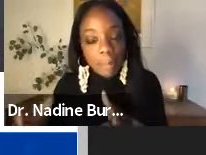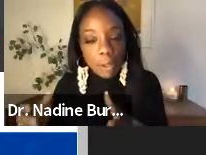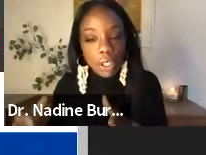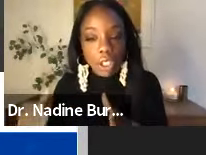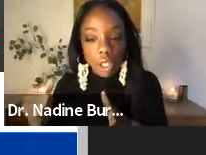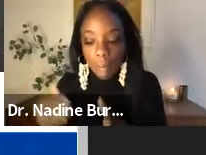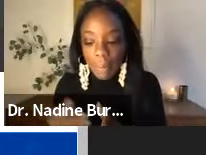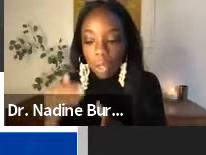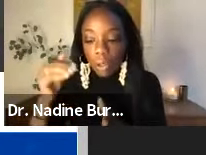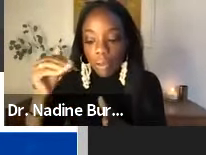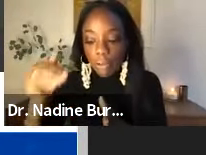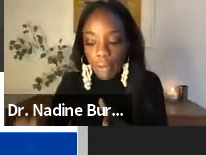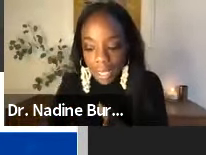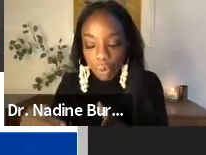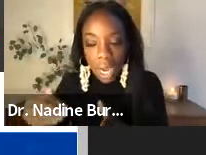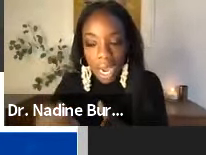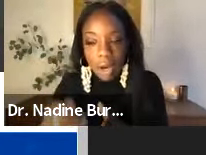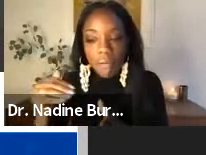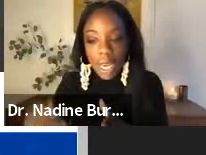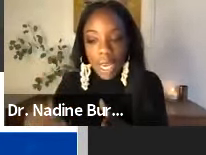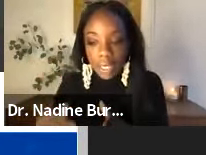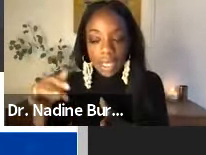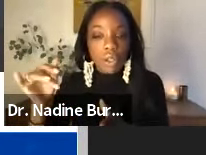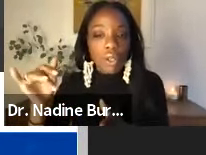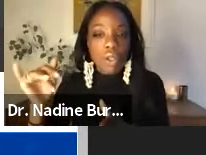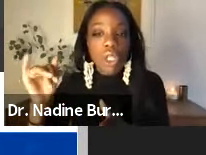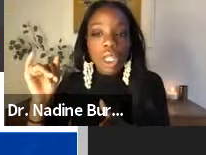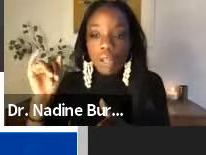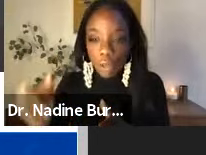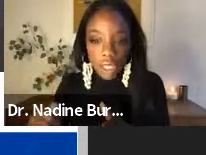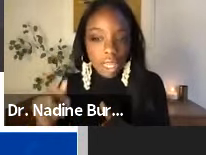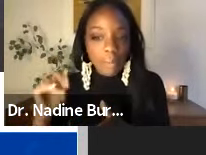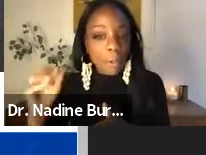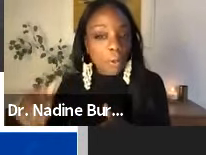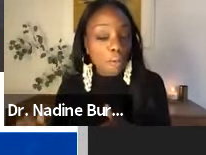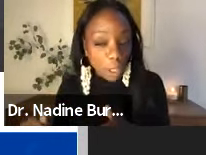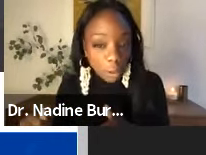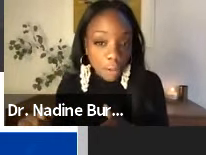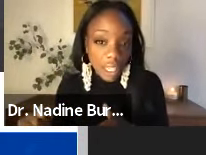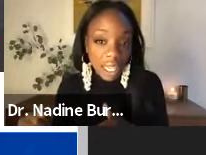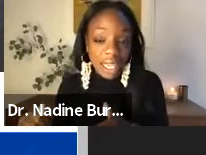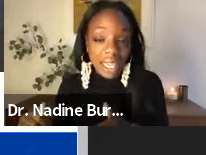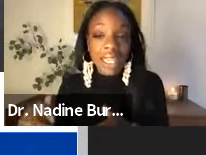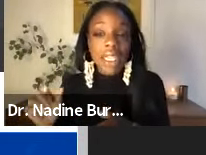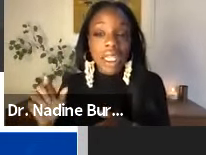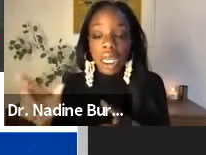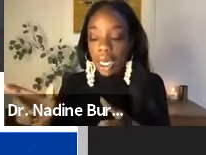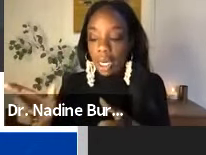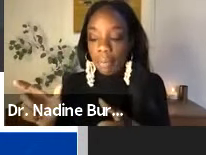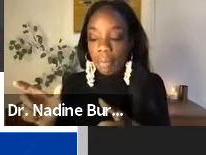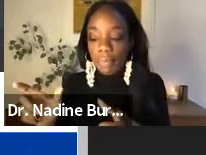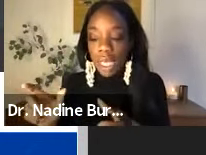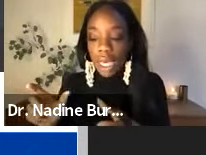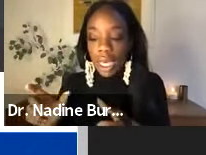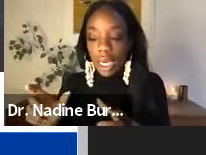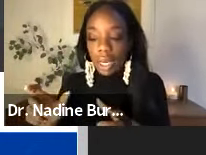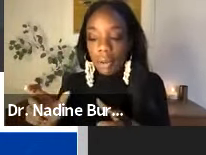The separate question about how vaccinators, for example, verify.